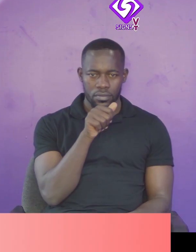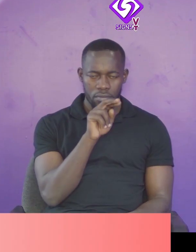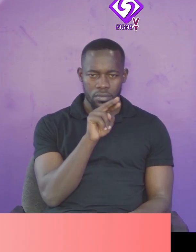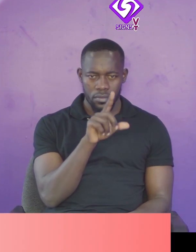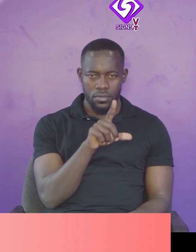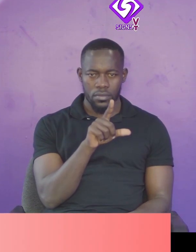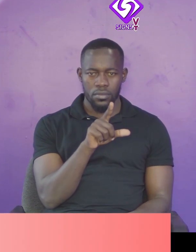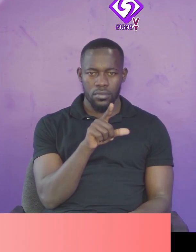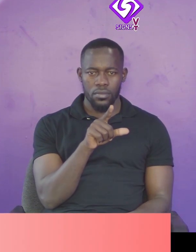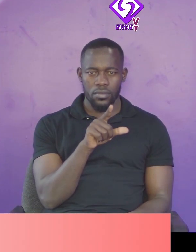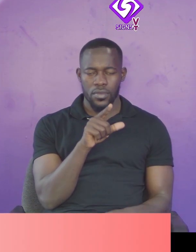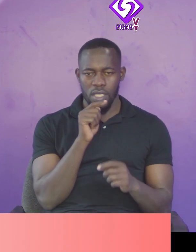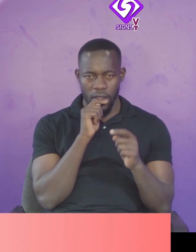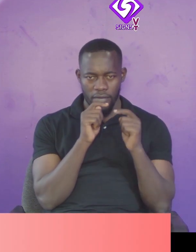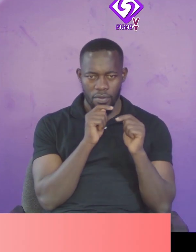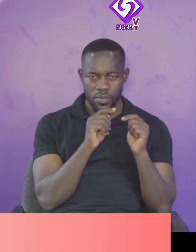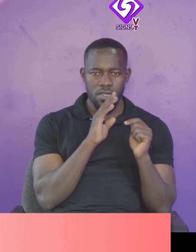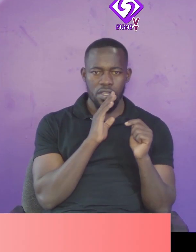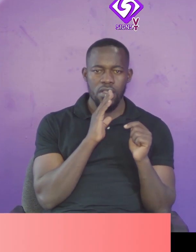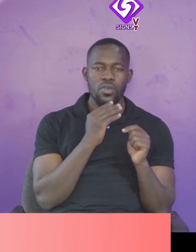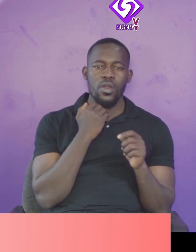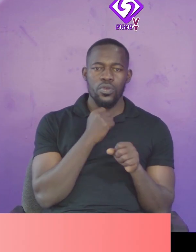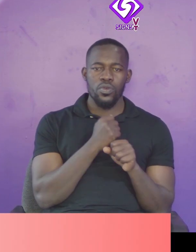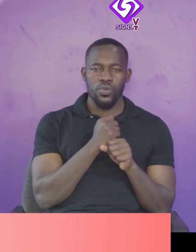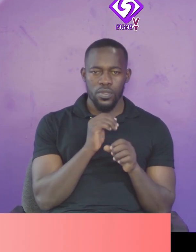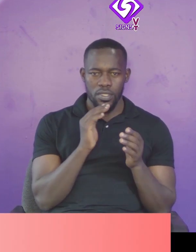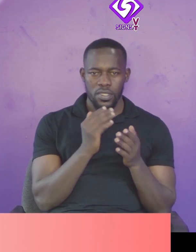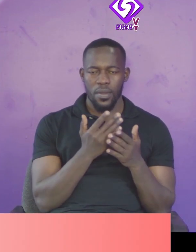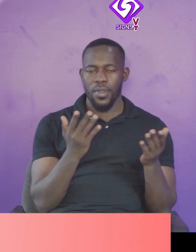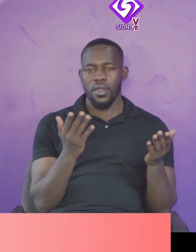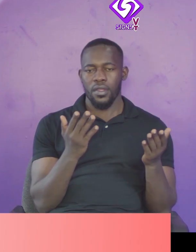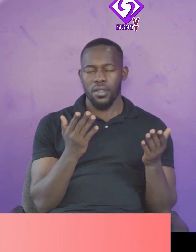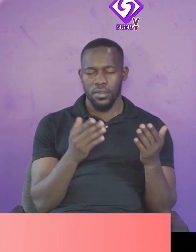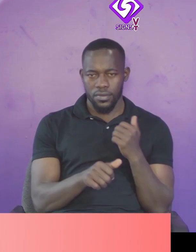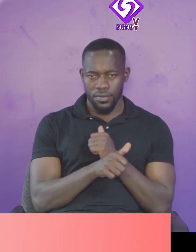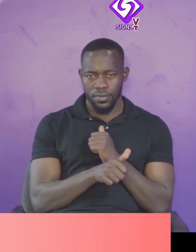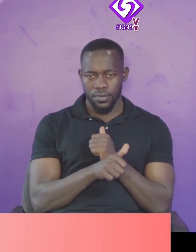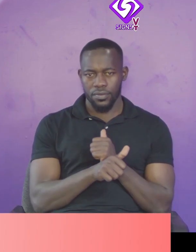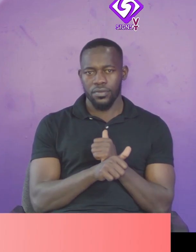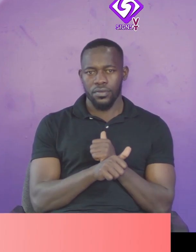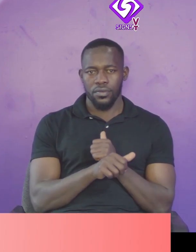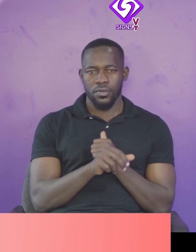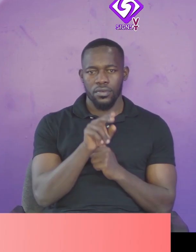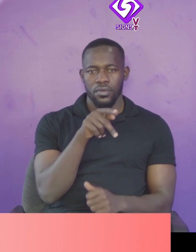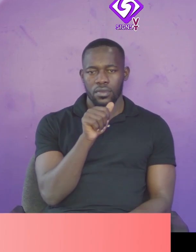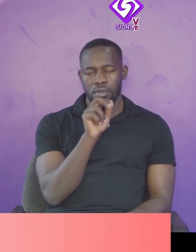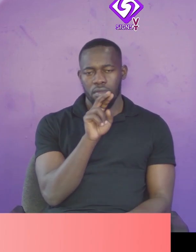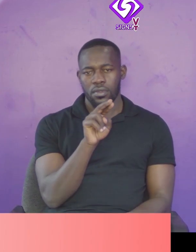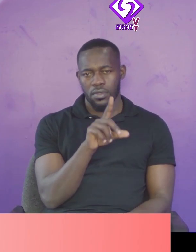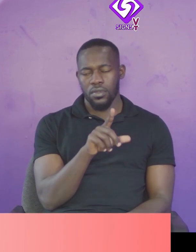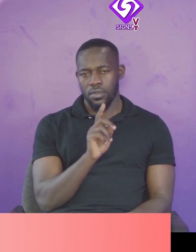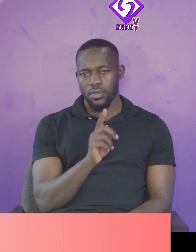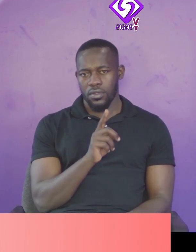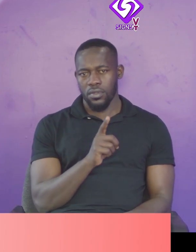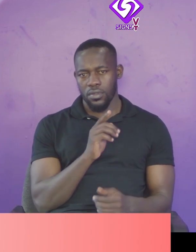his interview, he said they are doing something harmful to a player like that. And I tend to believe with Paul Scholes because Mololo